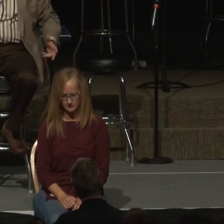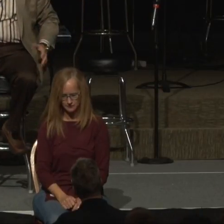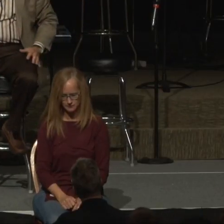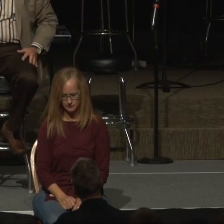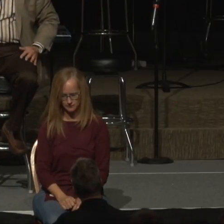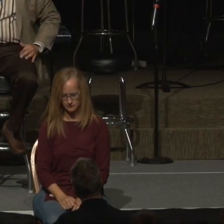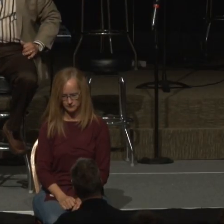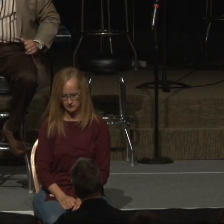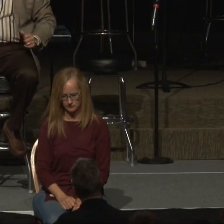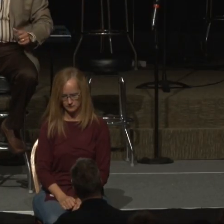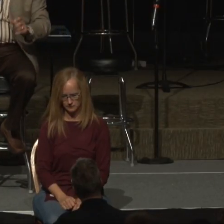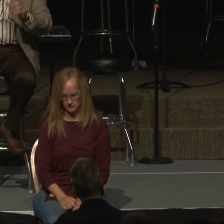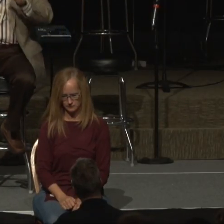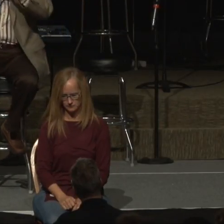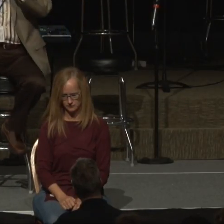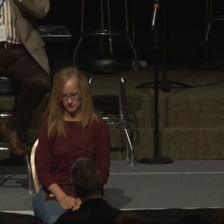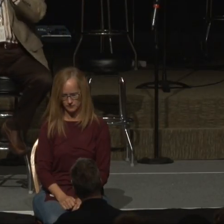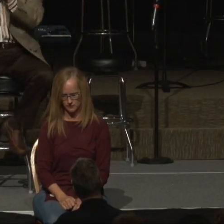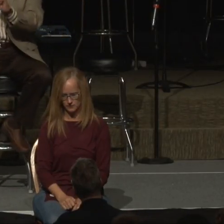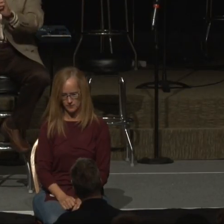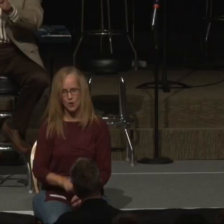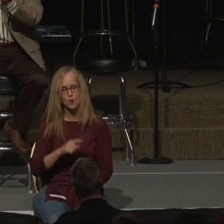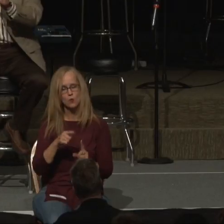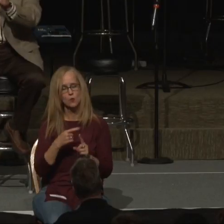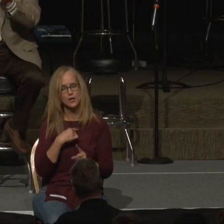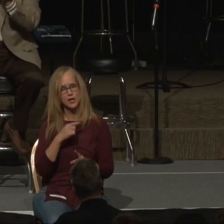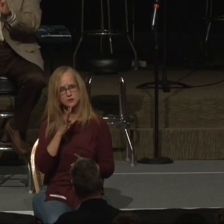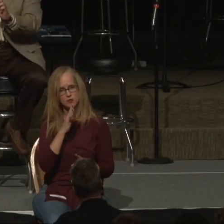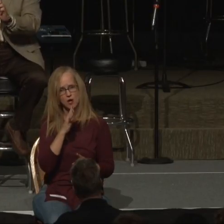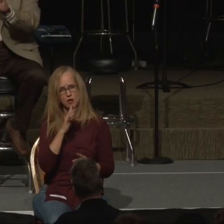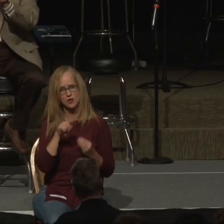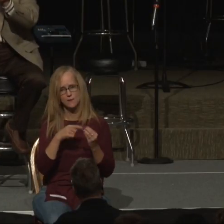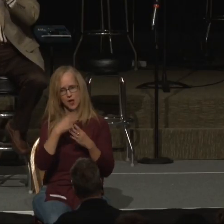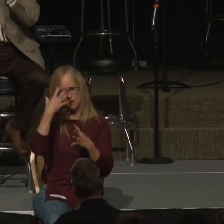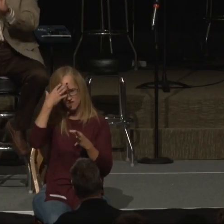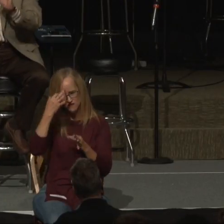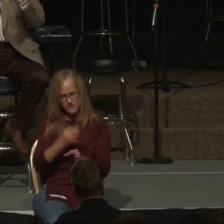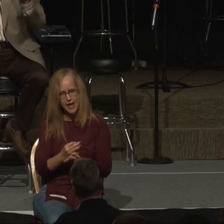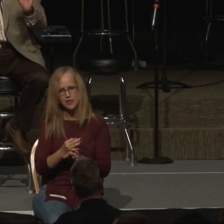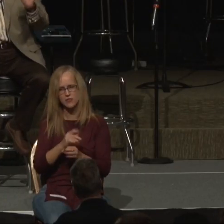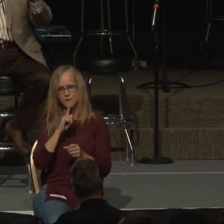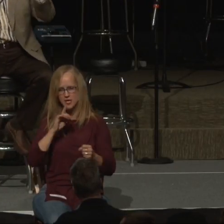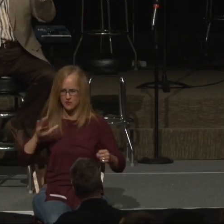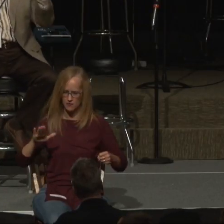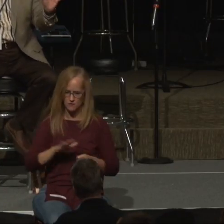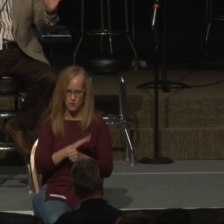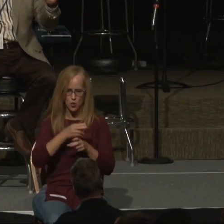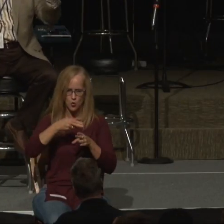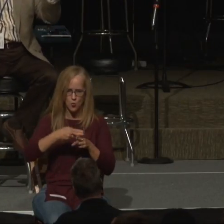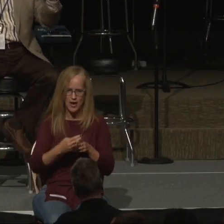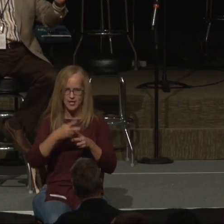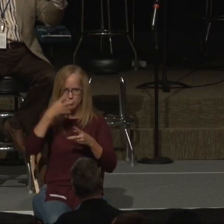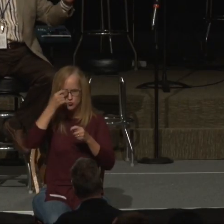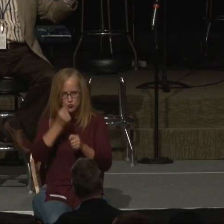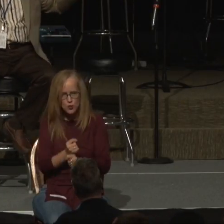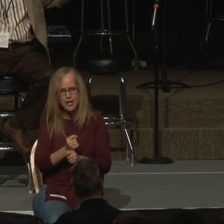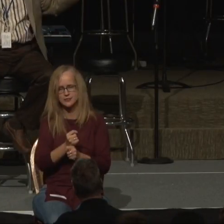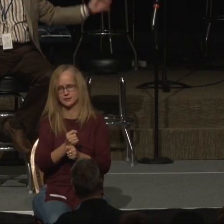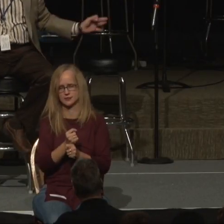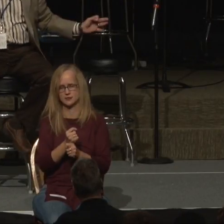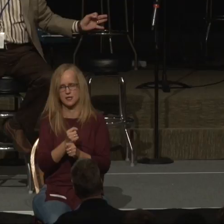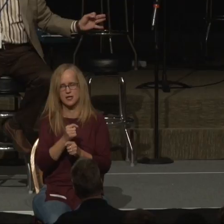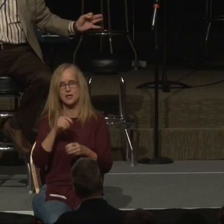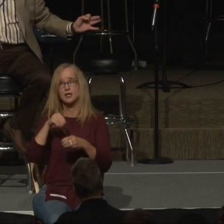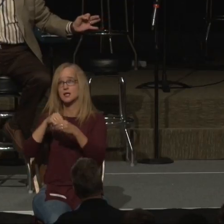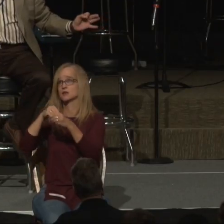Yeah. So when I talk then of faith being the full-weighted trust in the trustworthiness